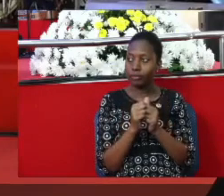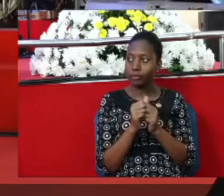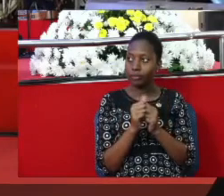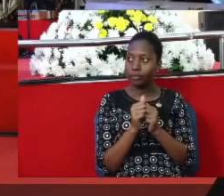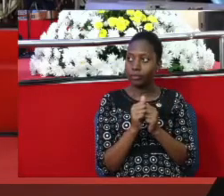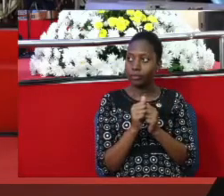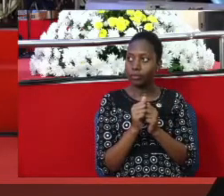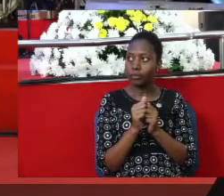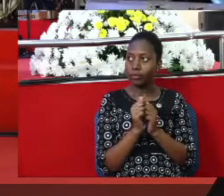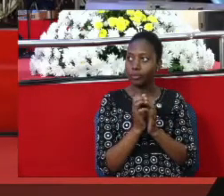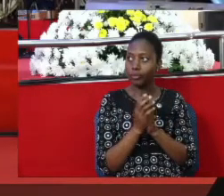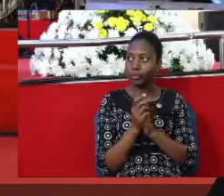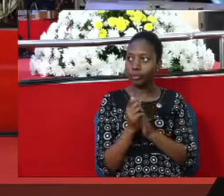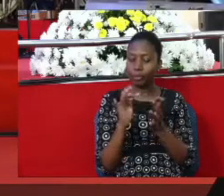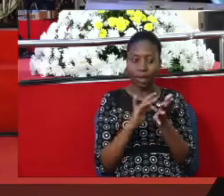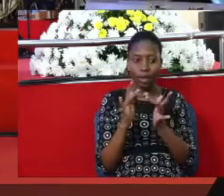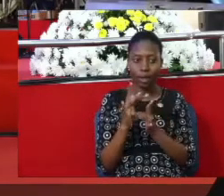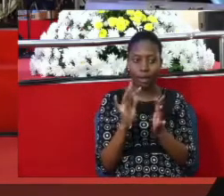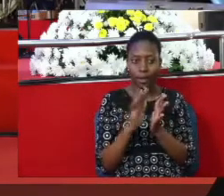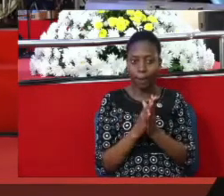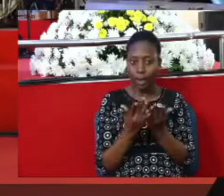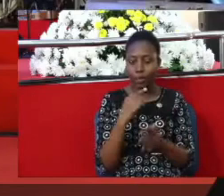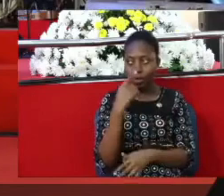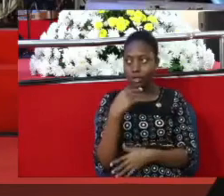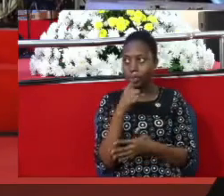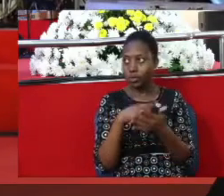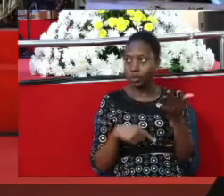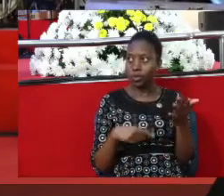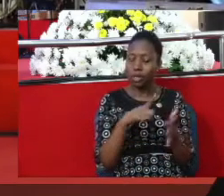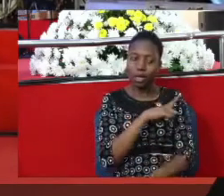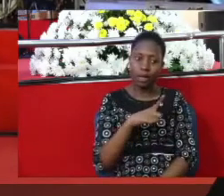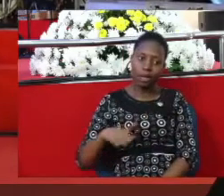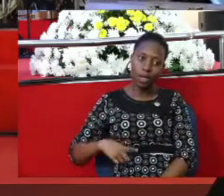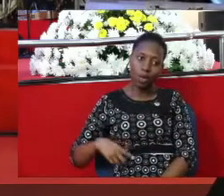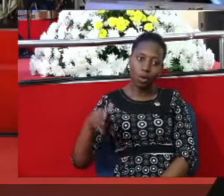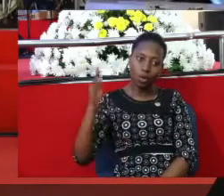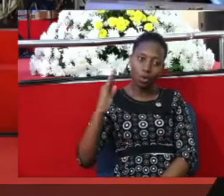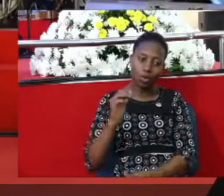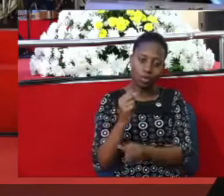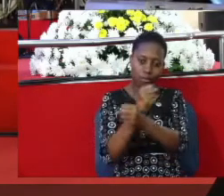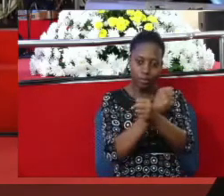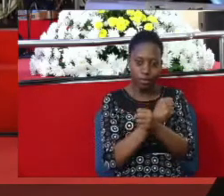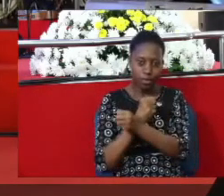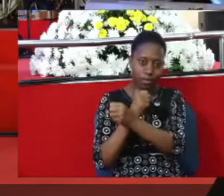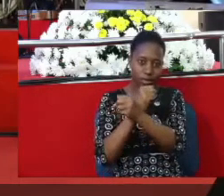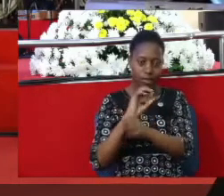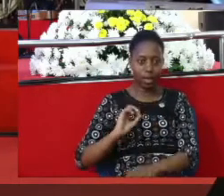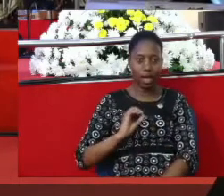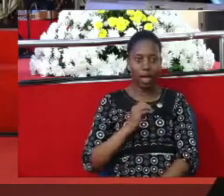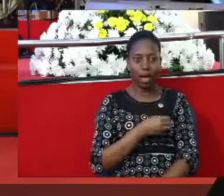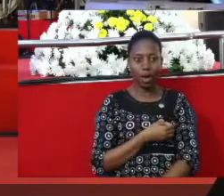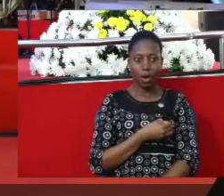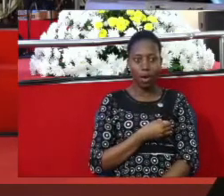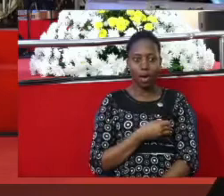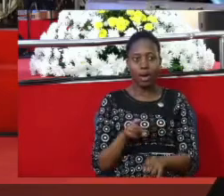New English translation, the Bible says, for the Lord God is our sovereign protector. The Lord bestows favor